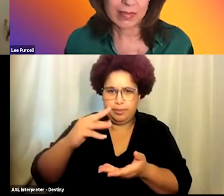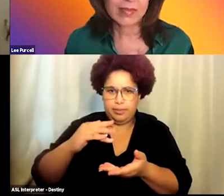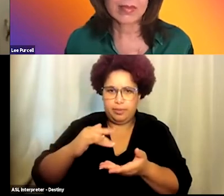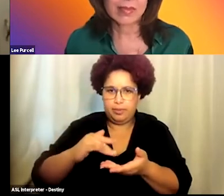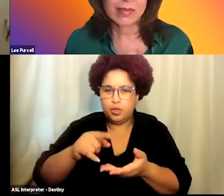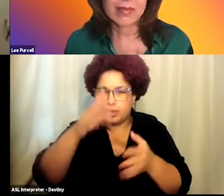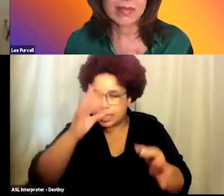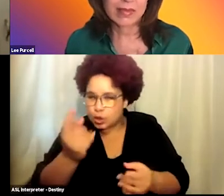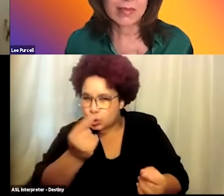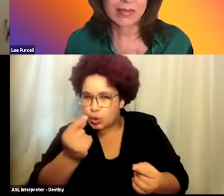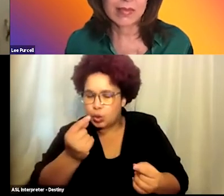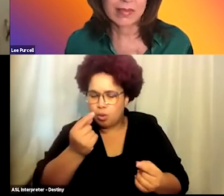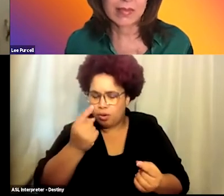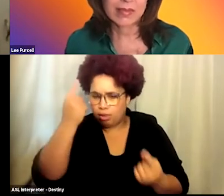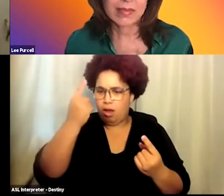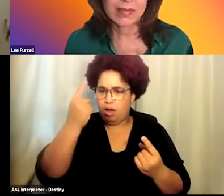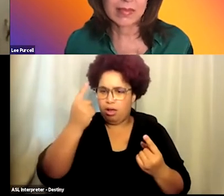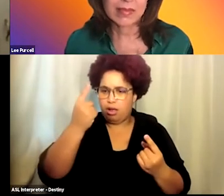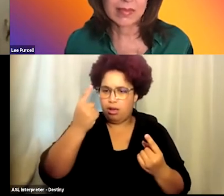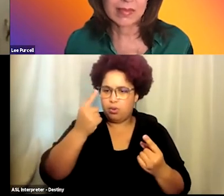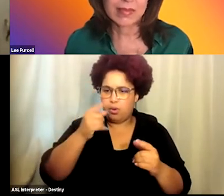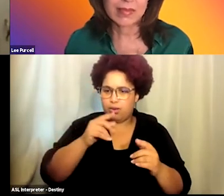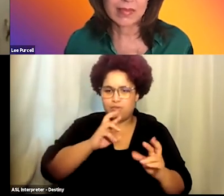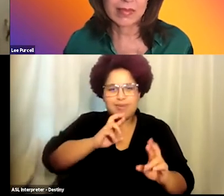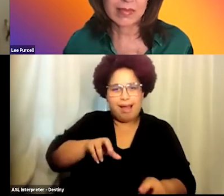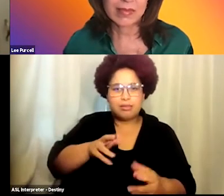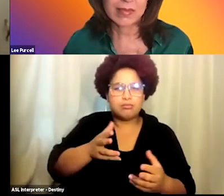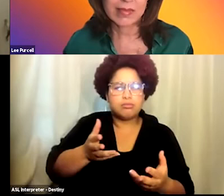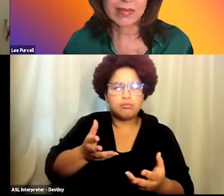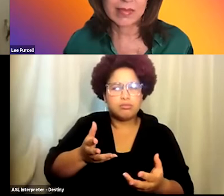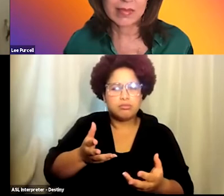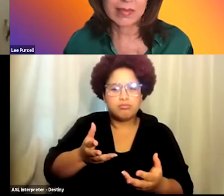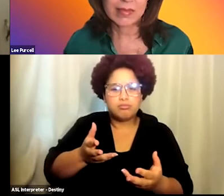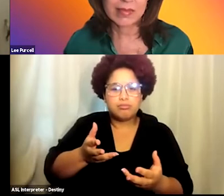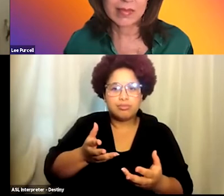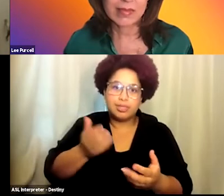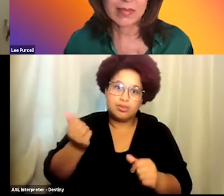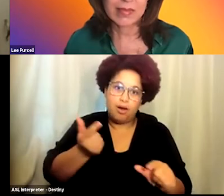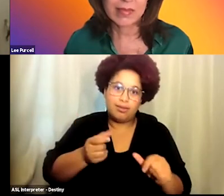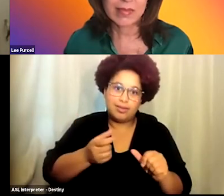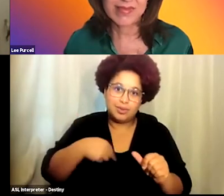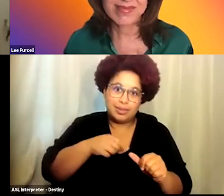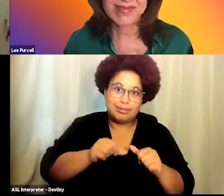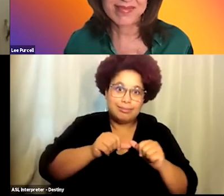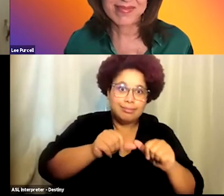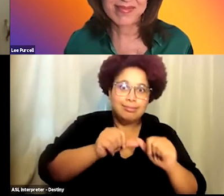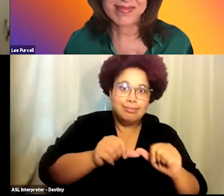or thought about it, how you decided to act, because you all clearly keep going.